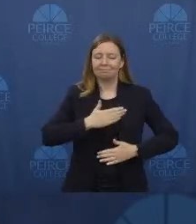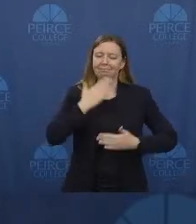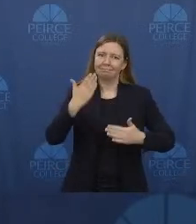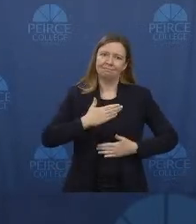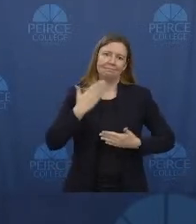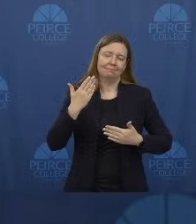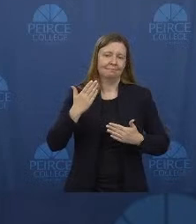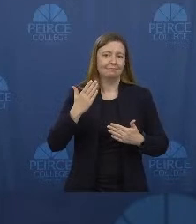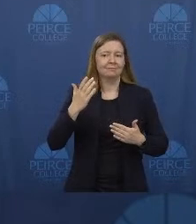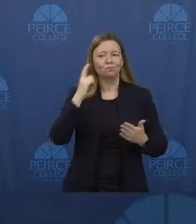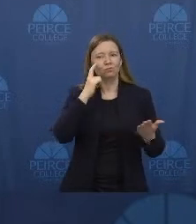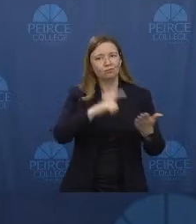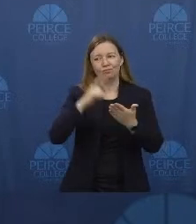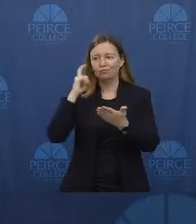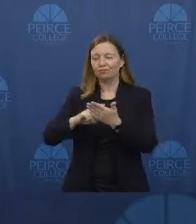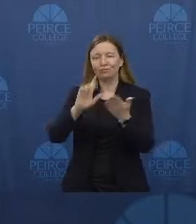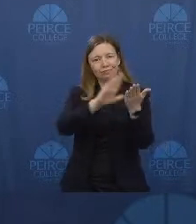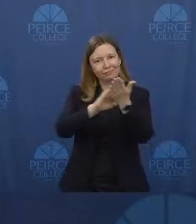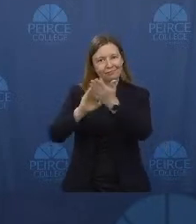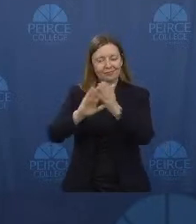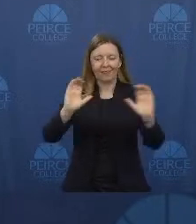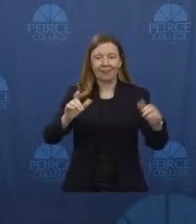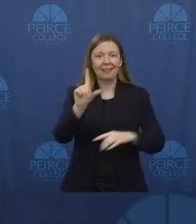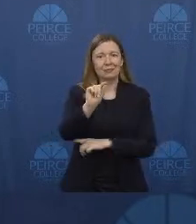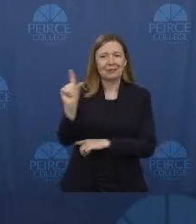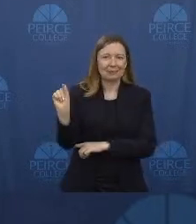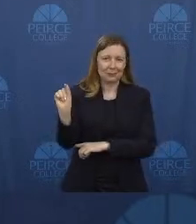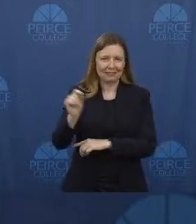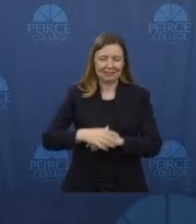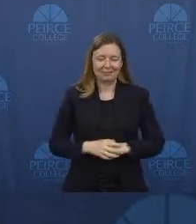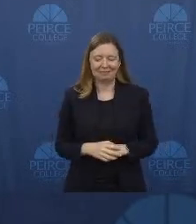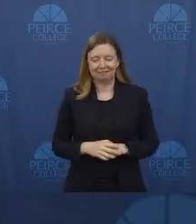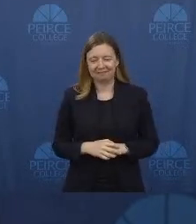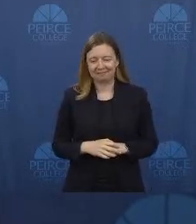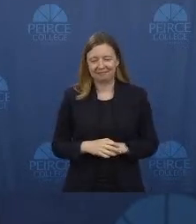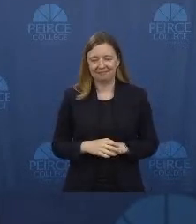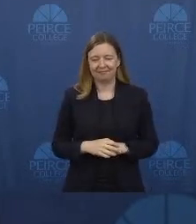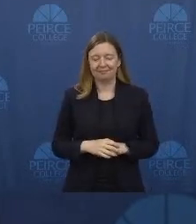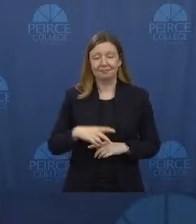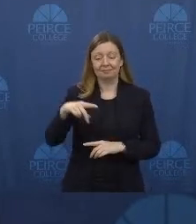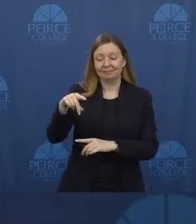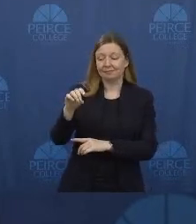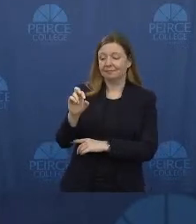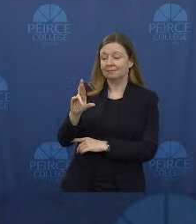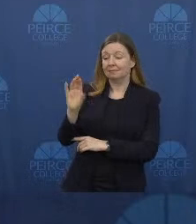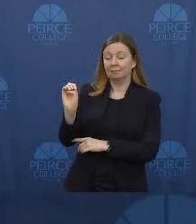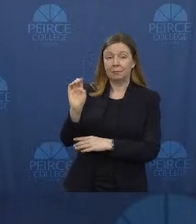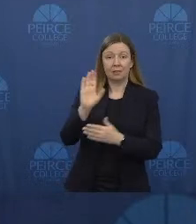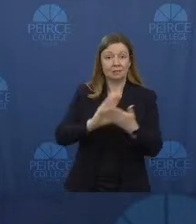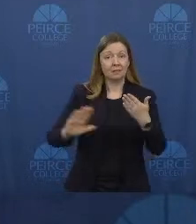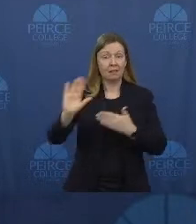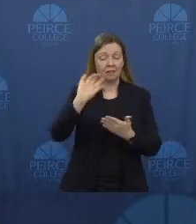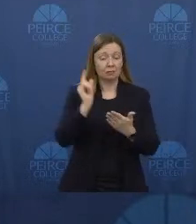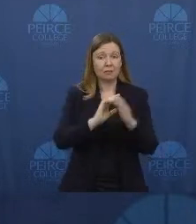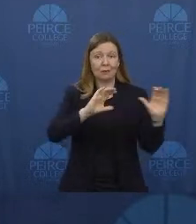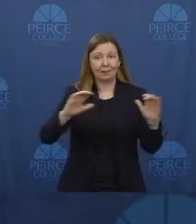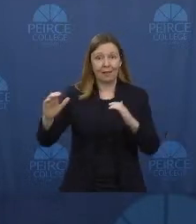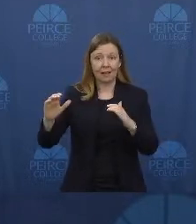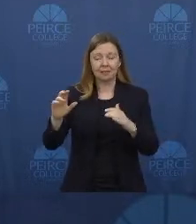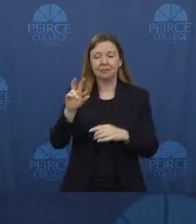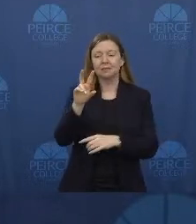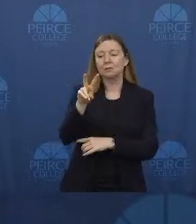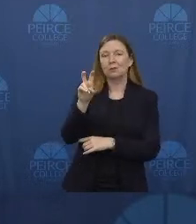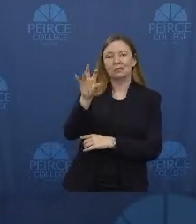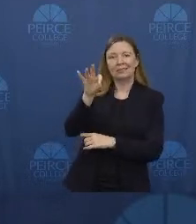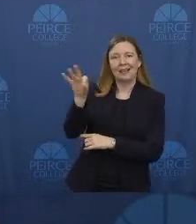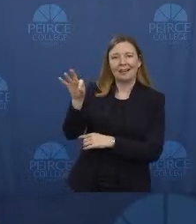formally recognize the class of 2020. The Peirce College graduating class is 299